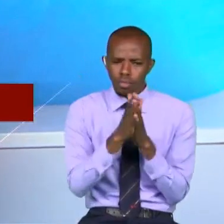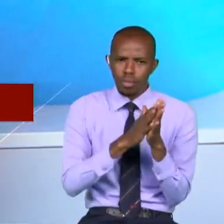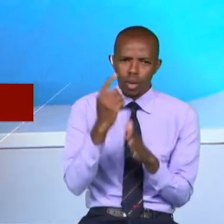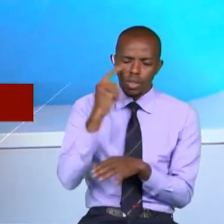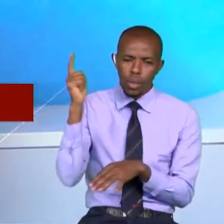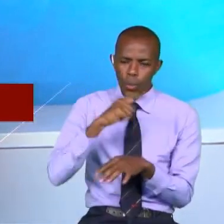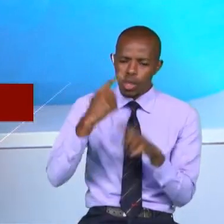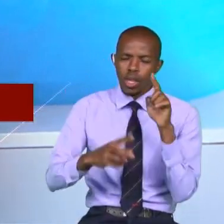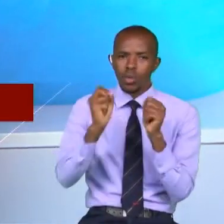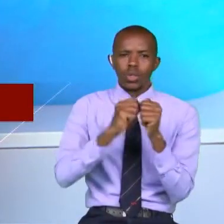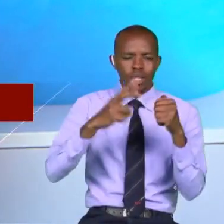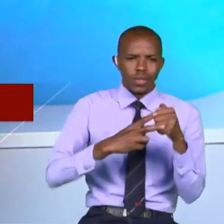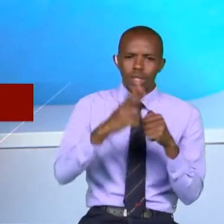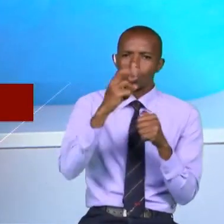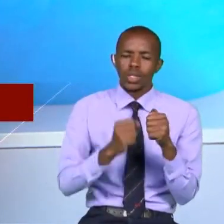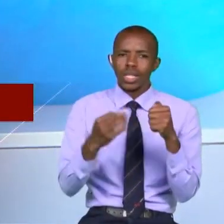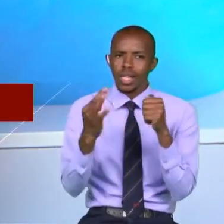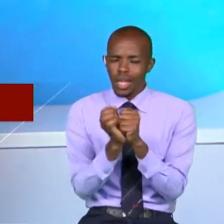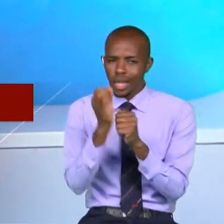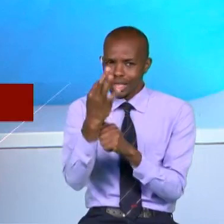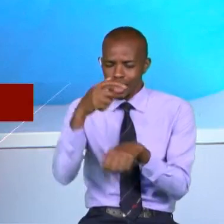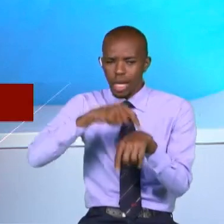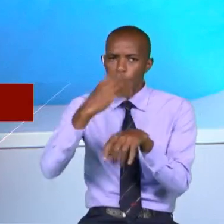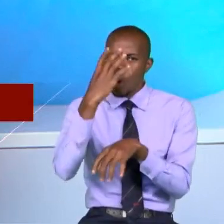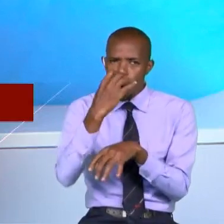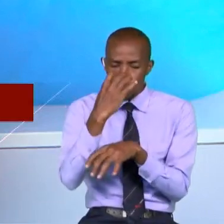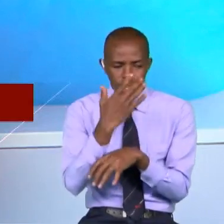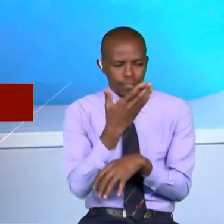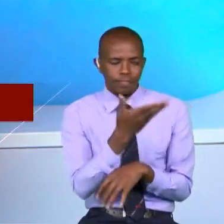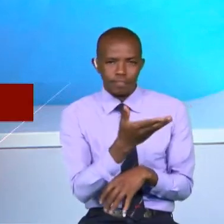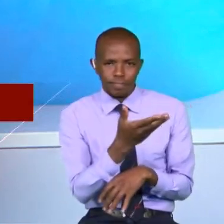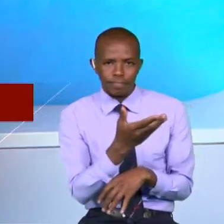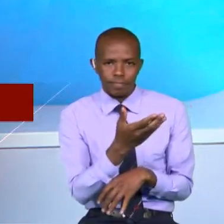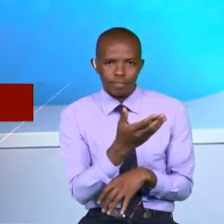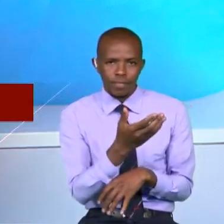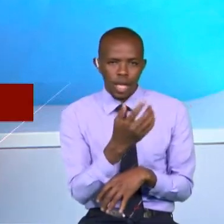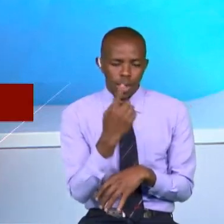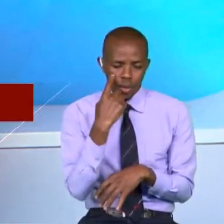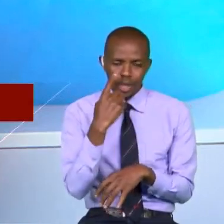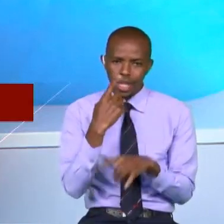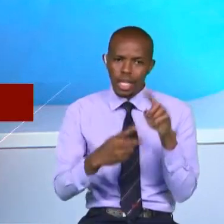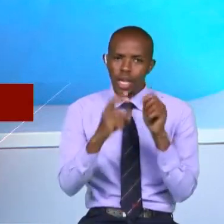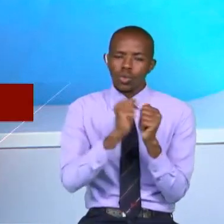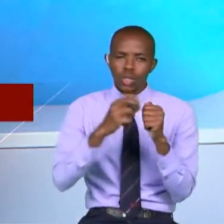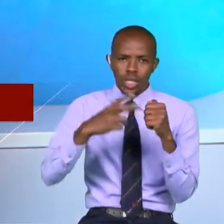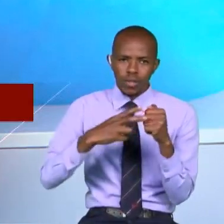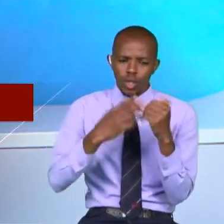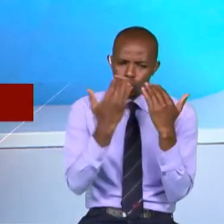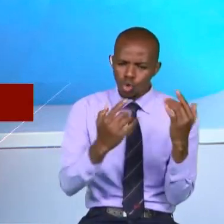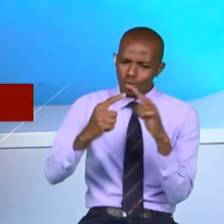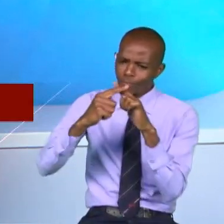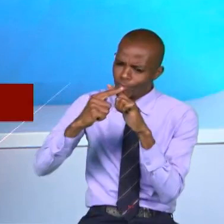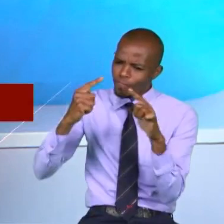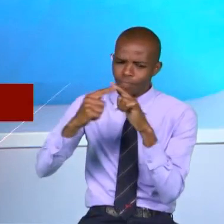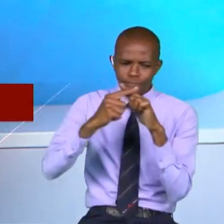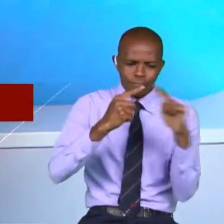in 2017, 2013, when ODM were on the receiving end. We saw it in 2017 when kids were being murdered, young people were